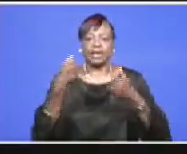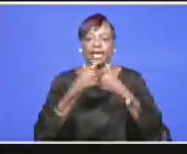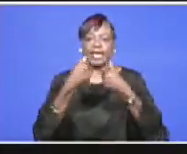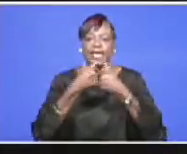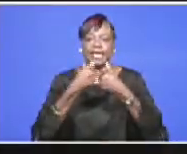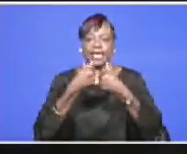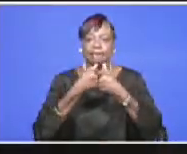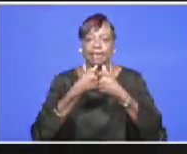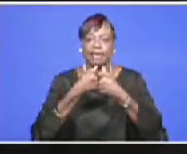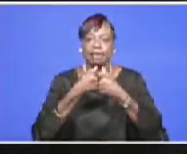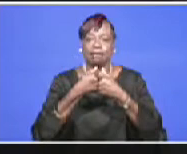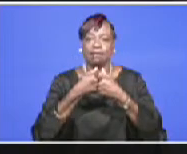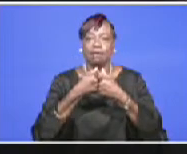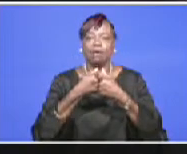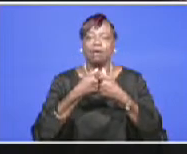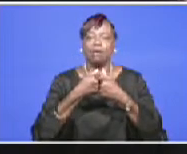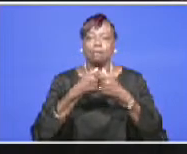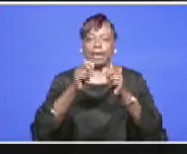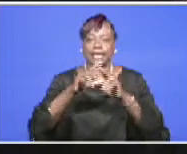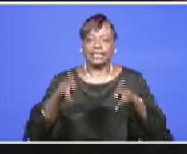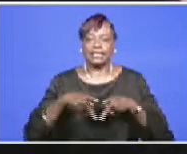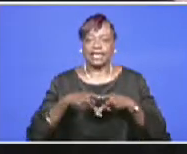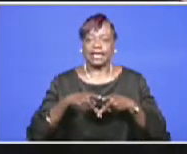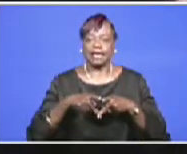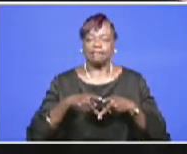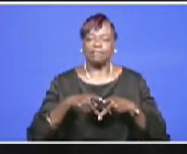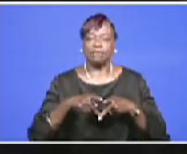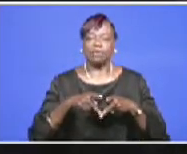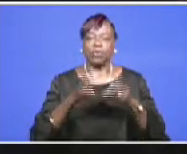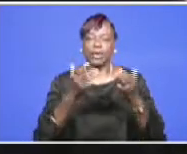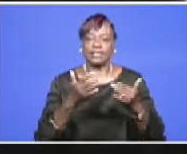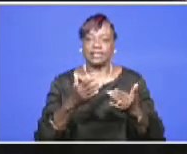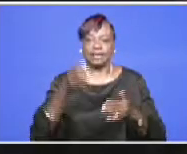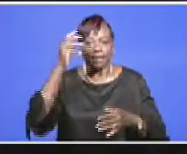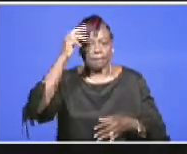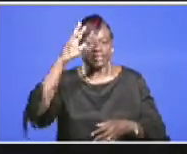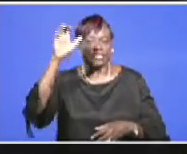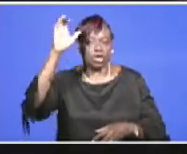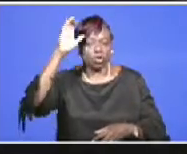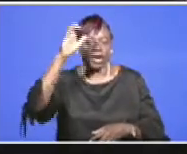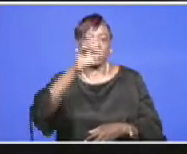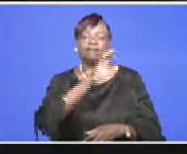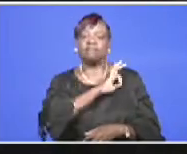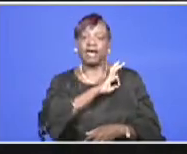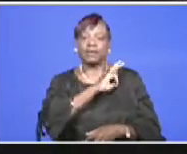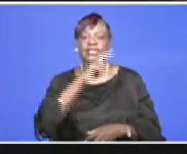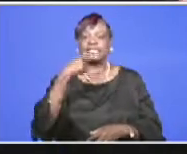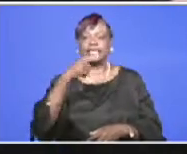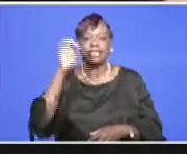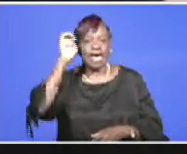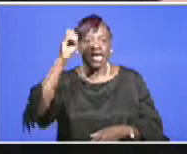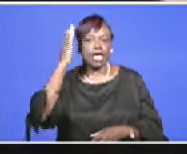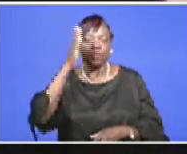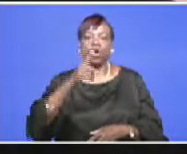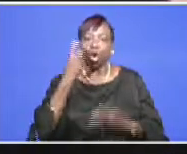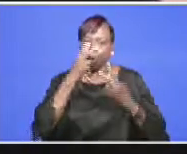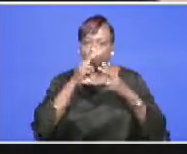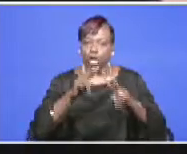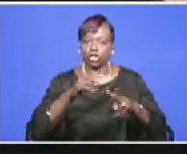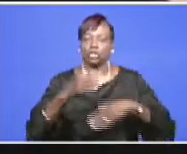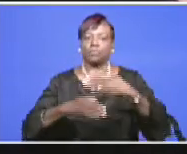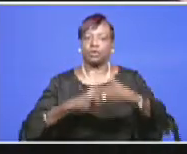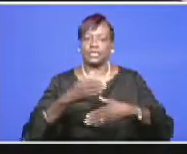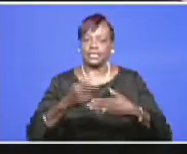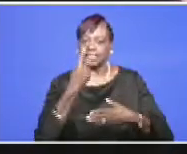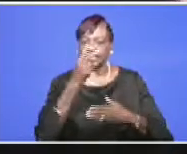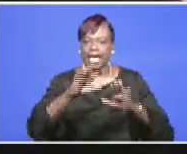Craig Flowers has decided not to make anybody redundant, that he's going to watch the process, see how it works, and he's